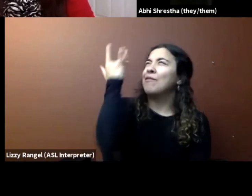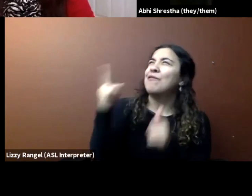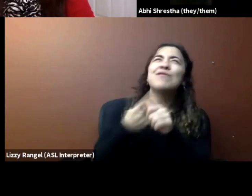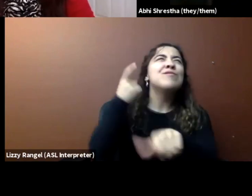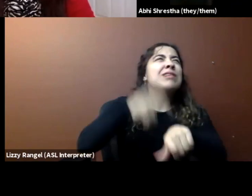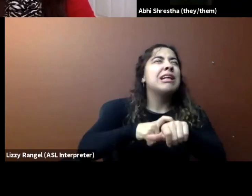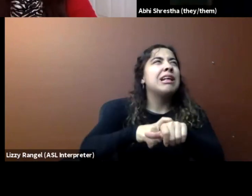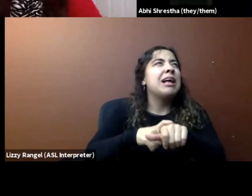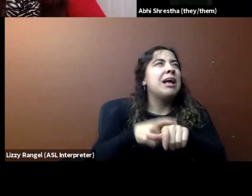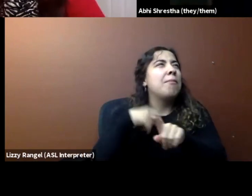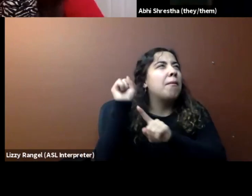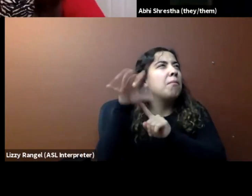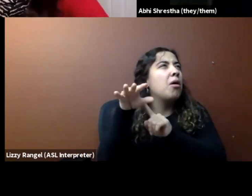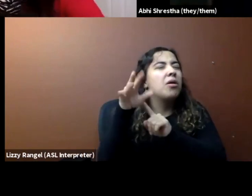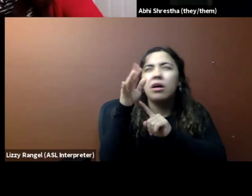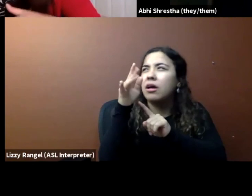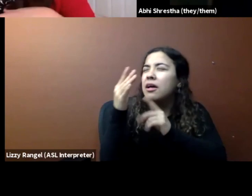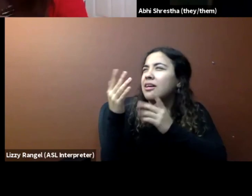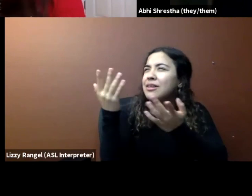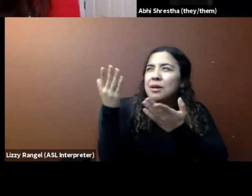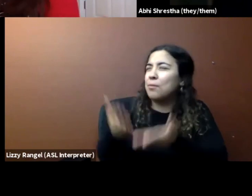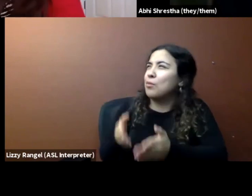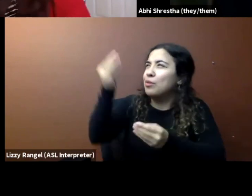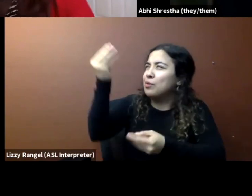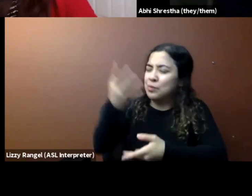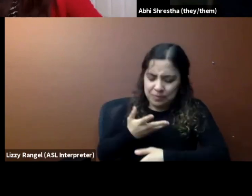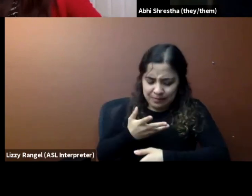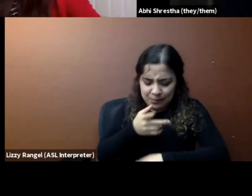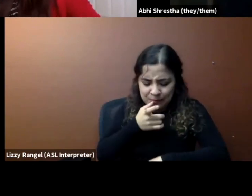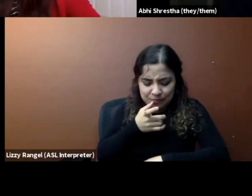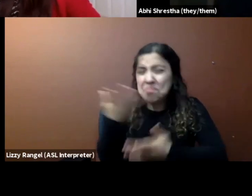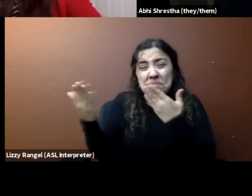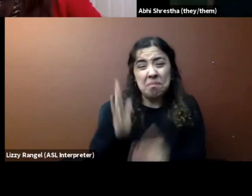It must have been introduced by some instructor at some point.